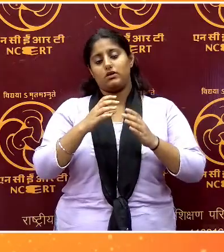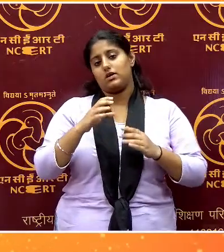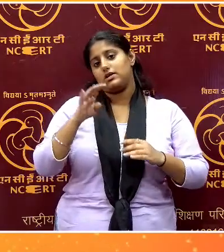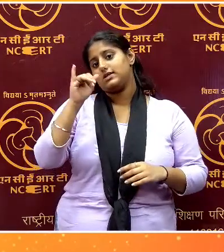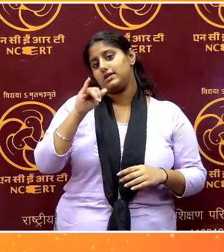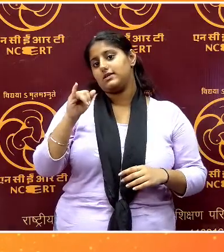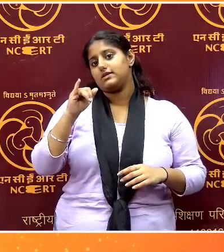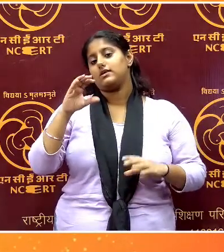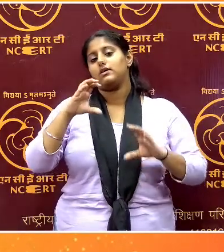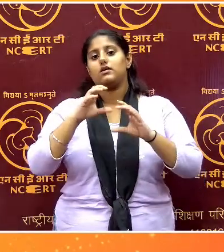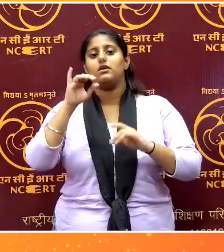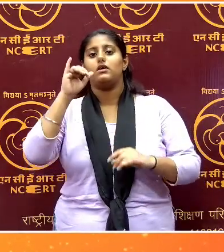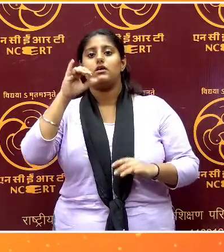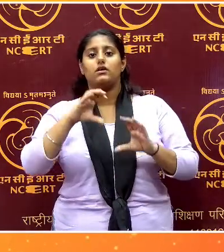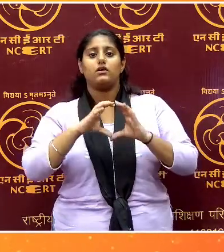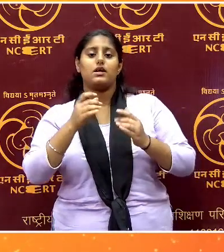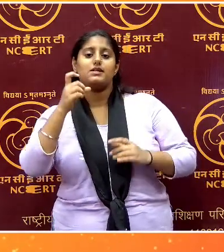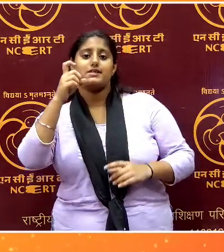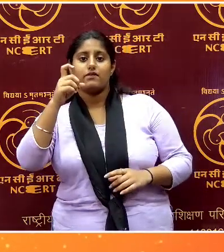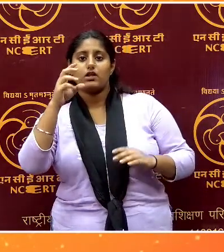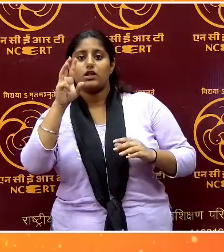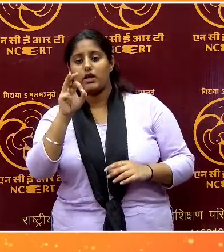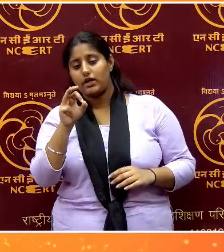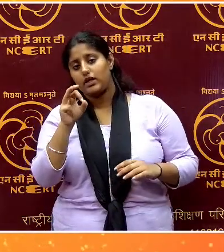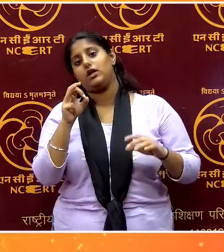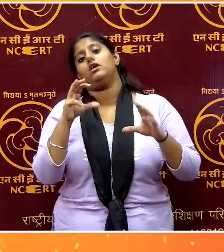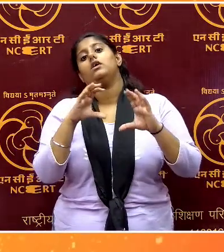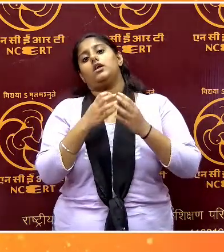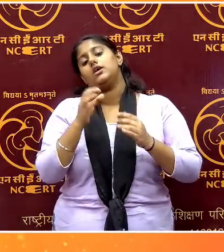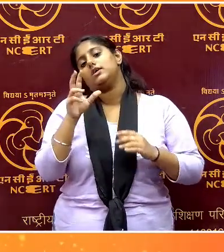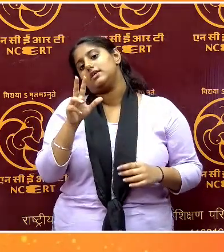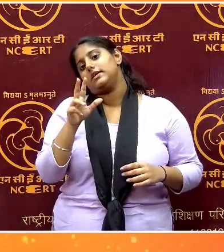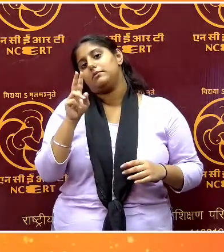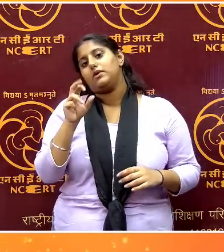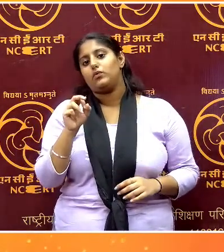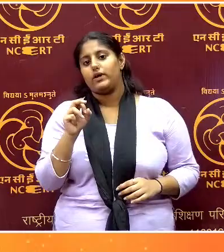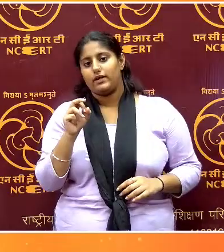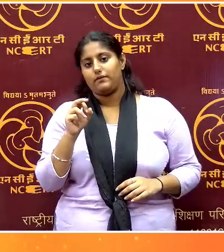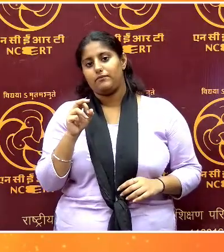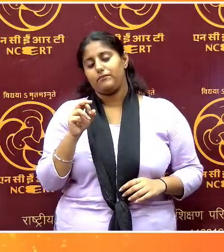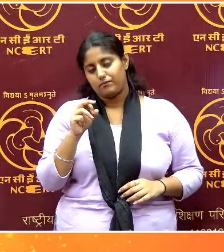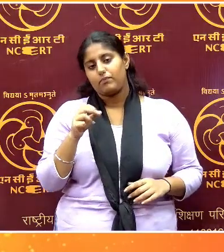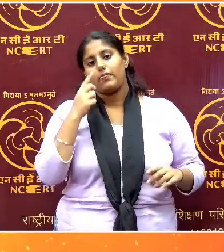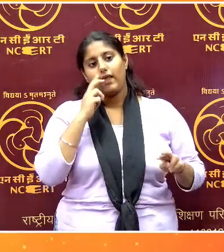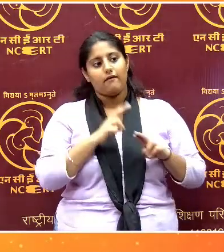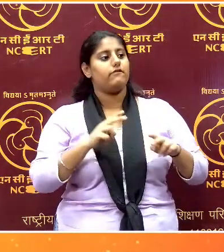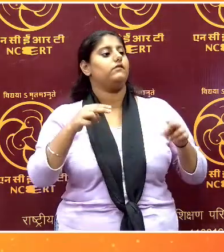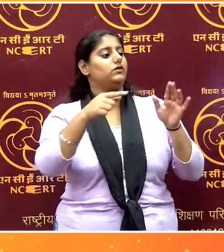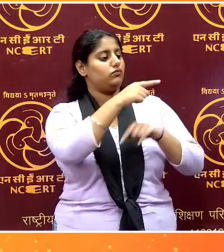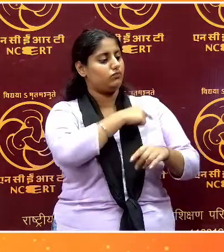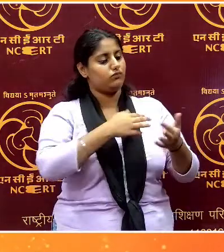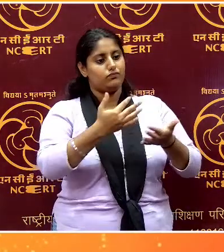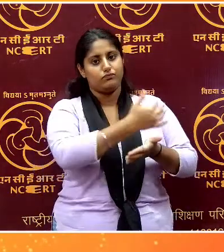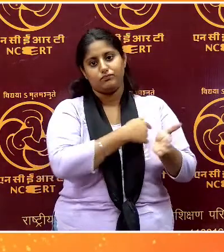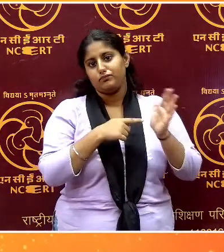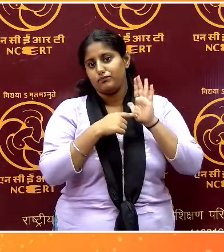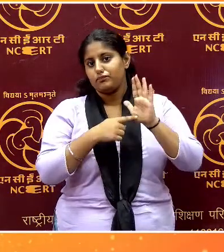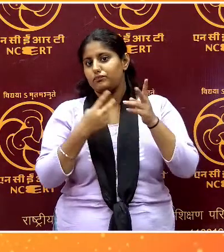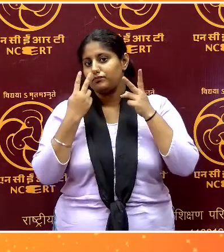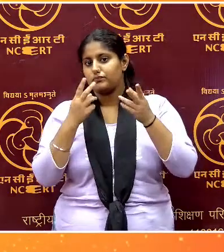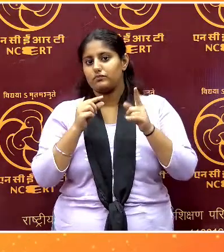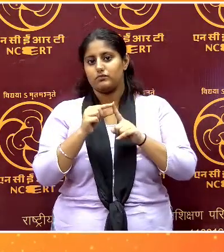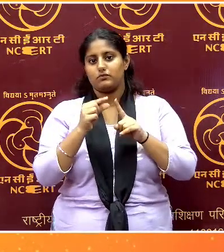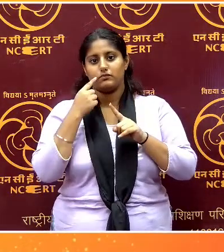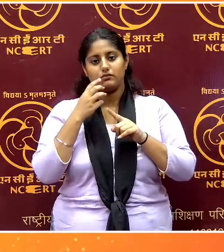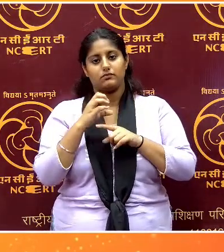students. Class 7, 30. Class 8, 20. If they want to show their data through a pictograph where